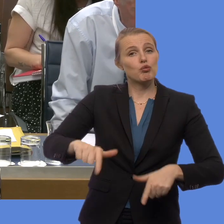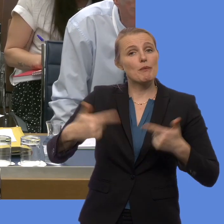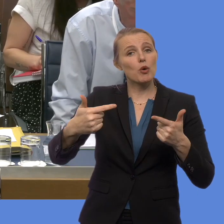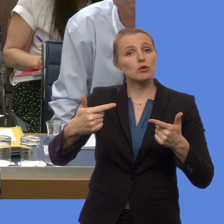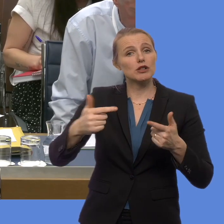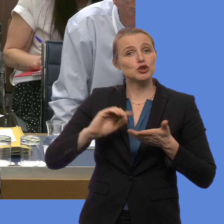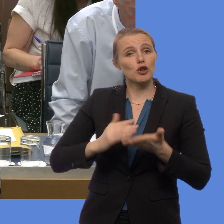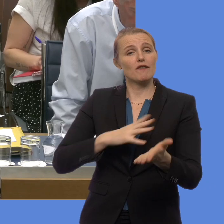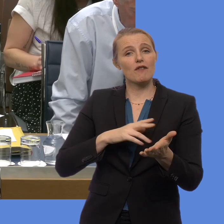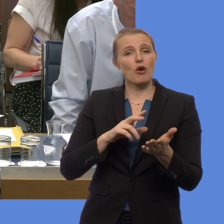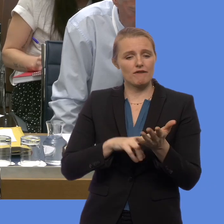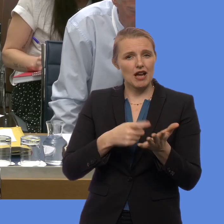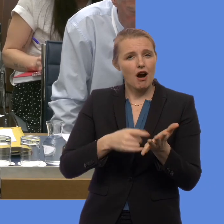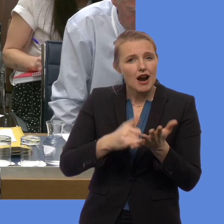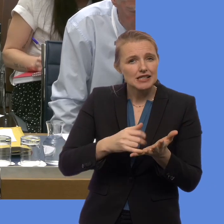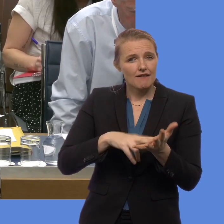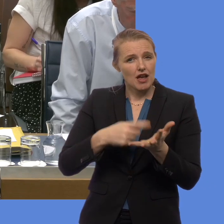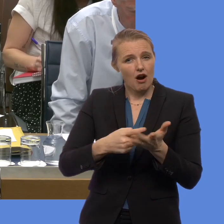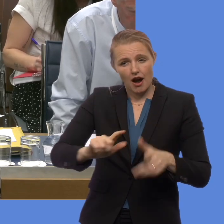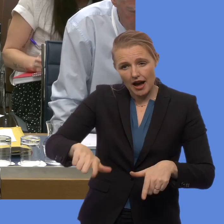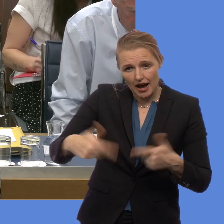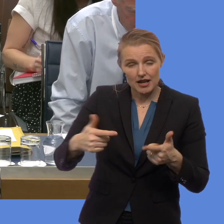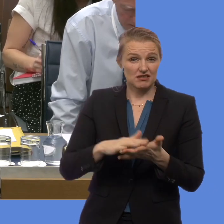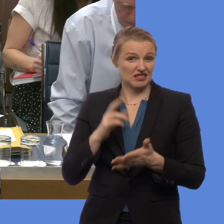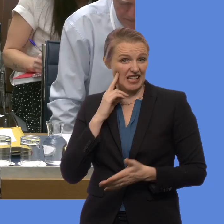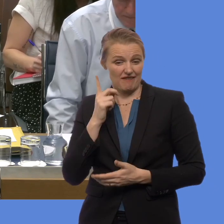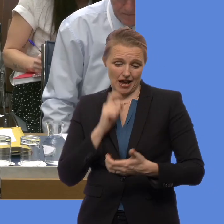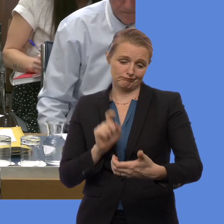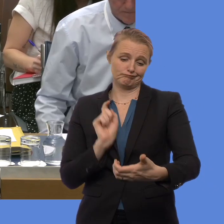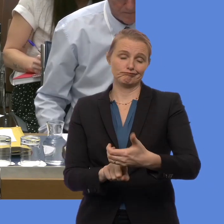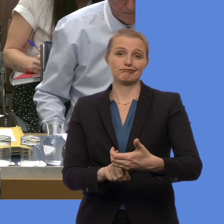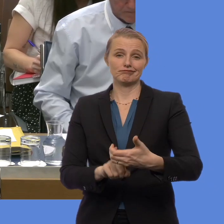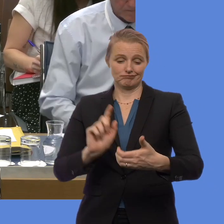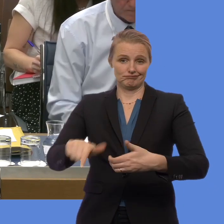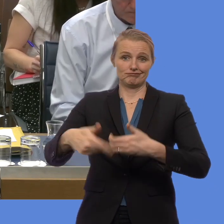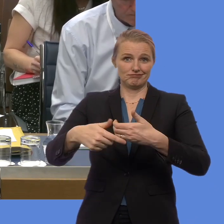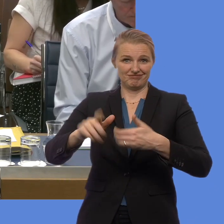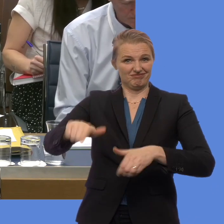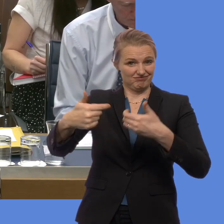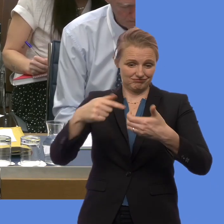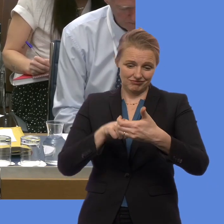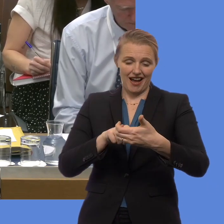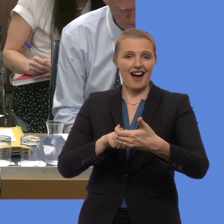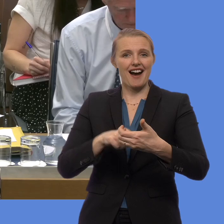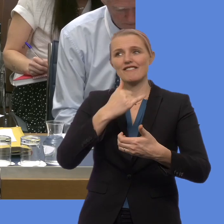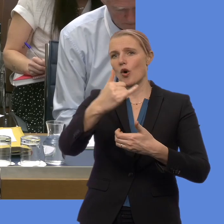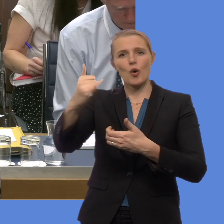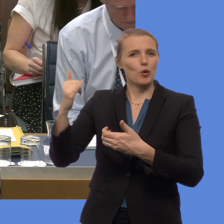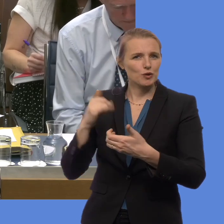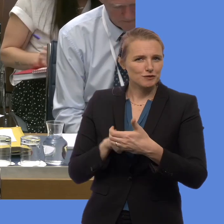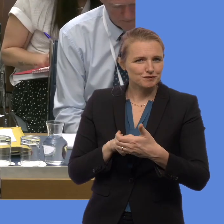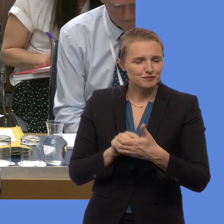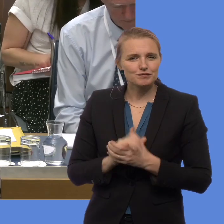users to allow deaf people to access an interpreter using their mobile phone and other devices. As the policy lead for